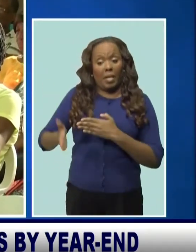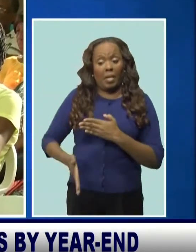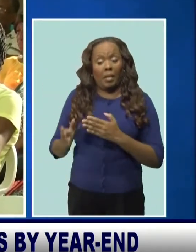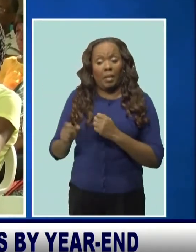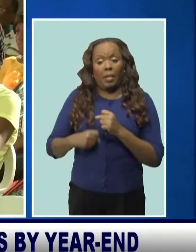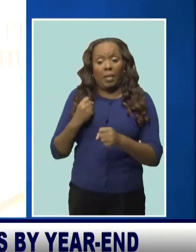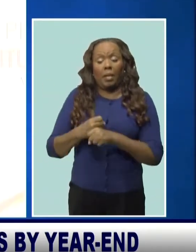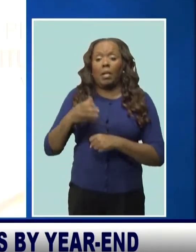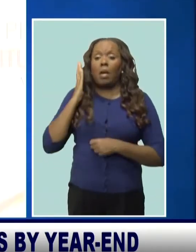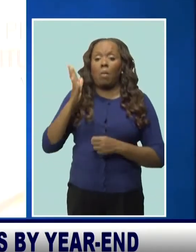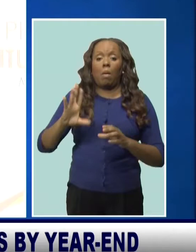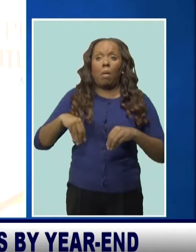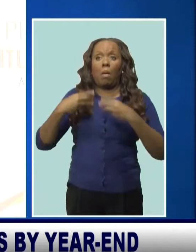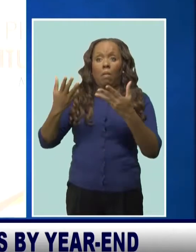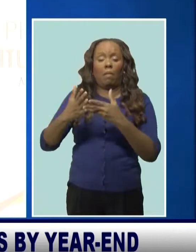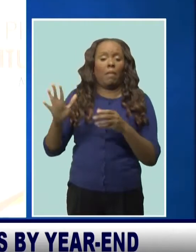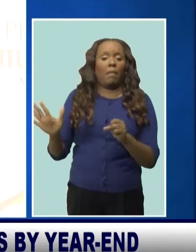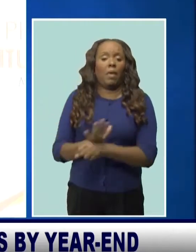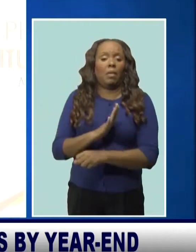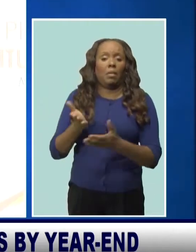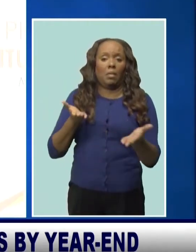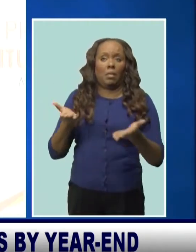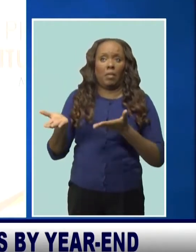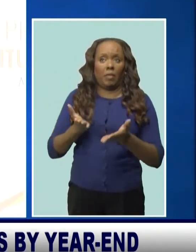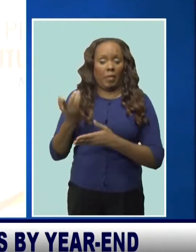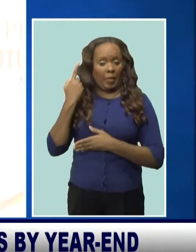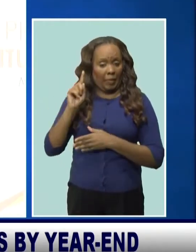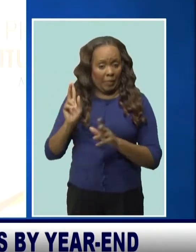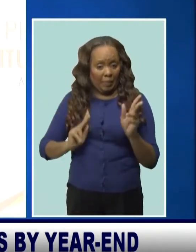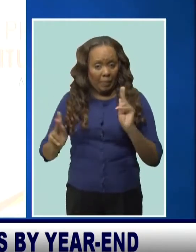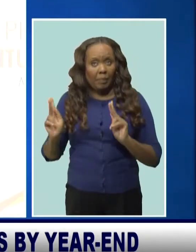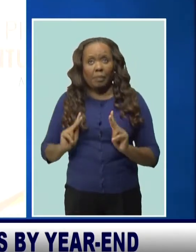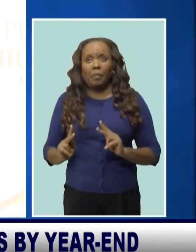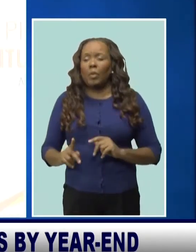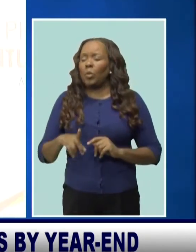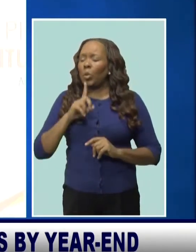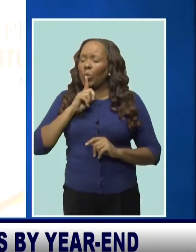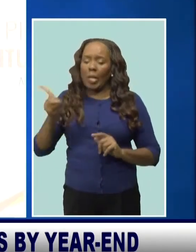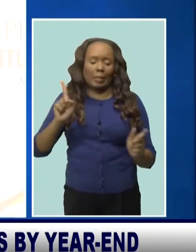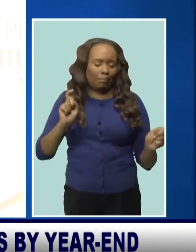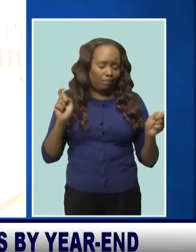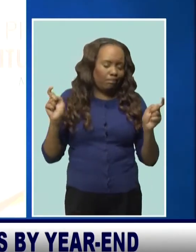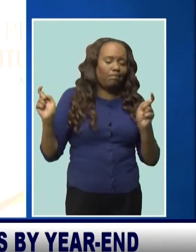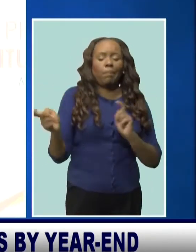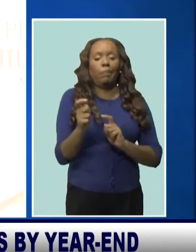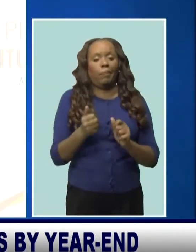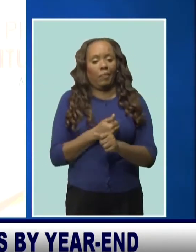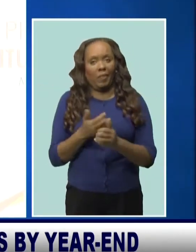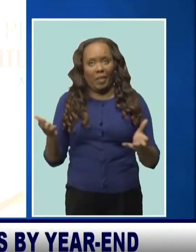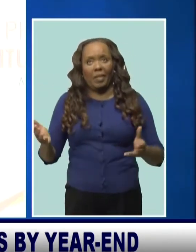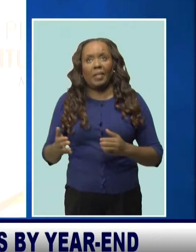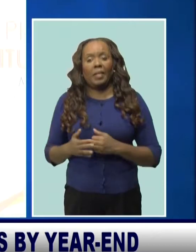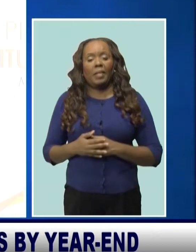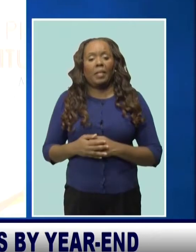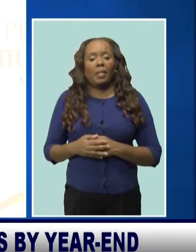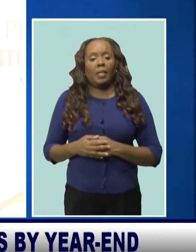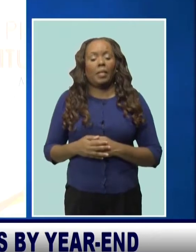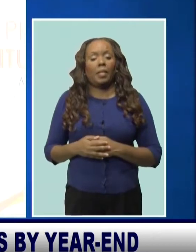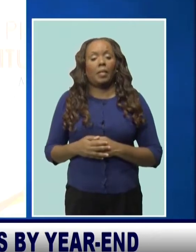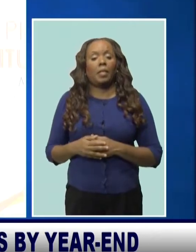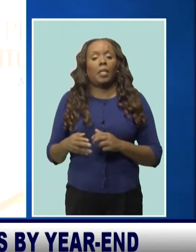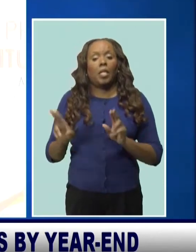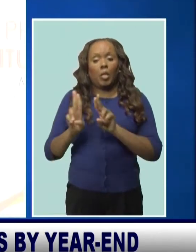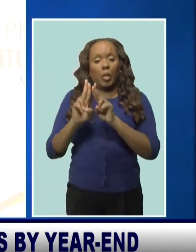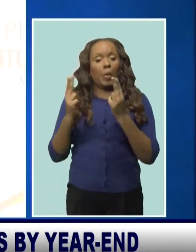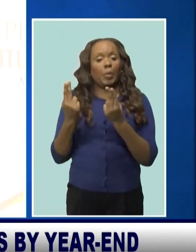total service to people. It's going to make a big, big difference. We're going to finish that. We're allowing the unions now to have their say and